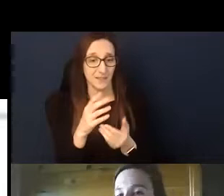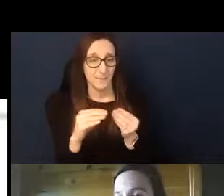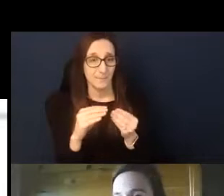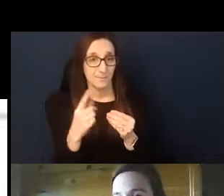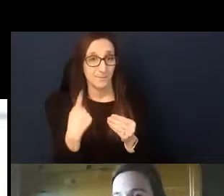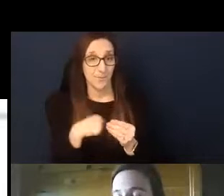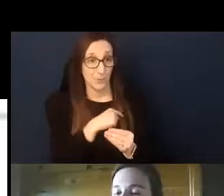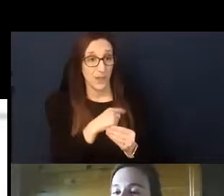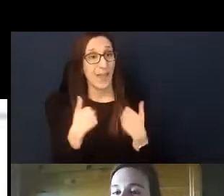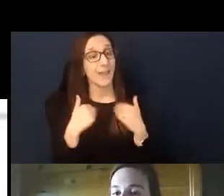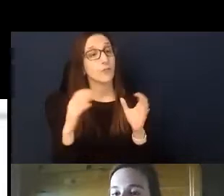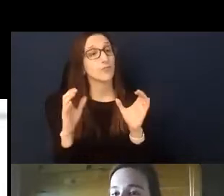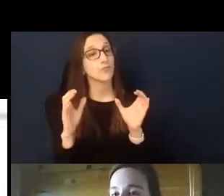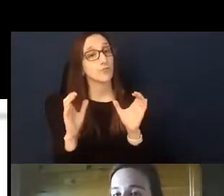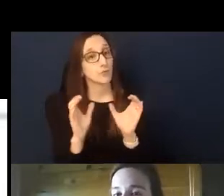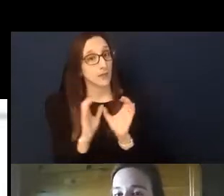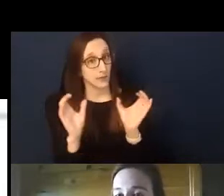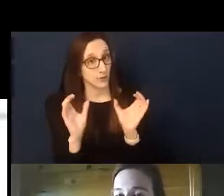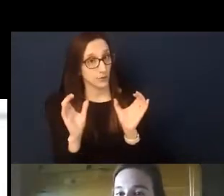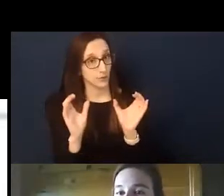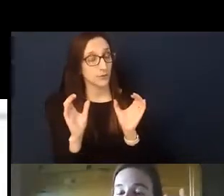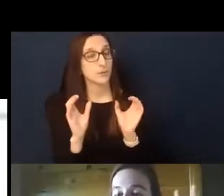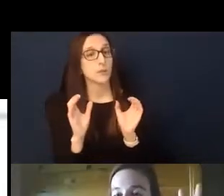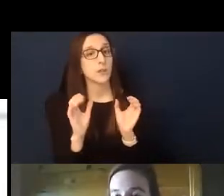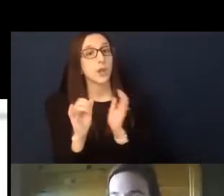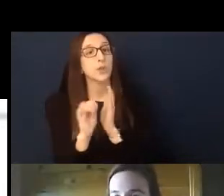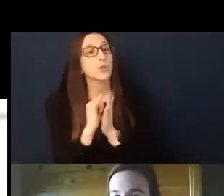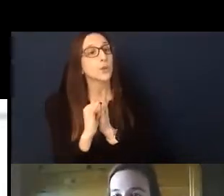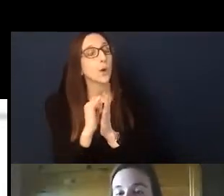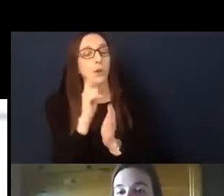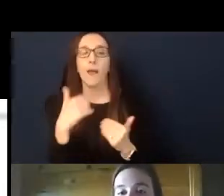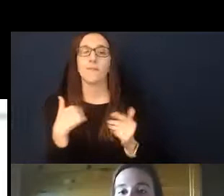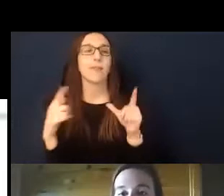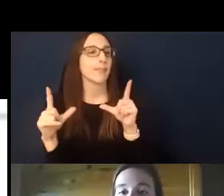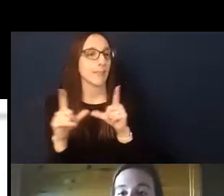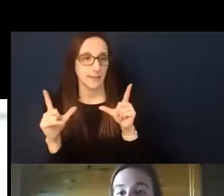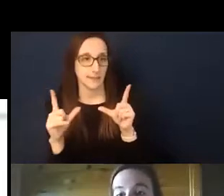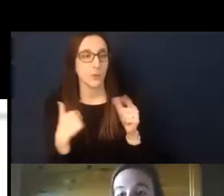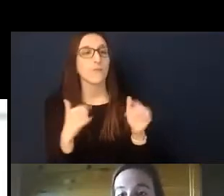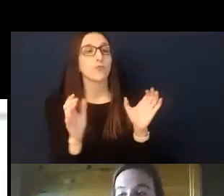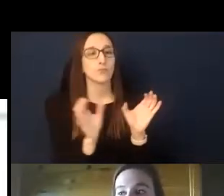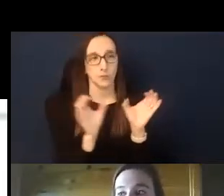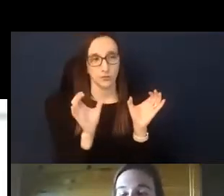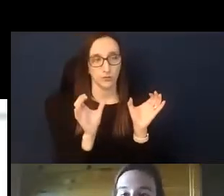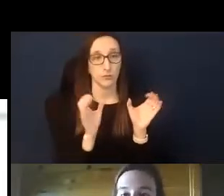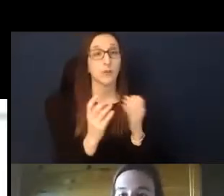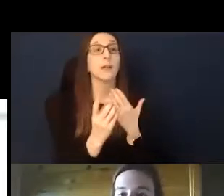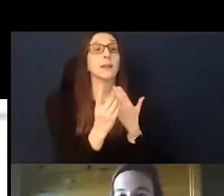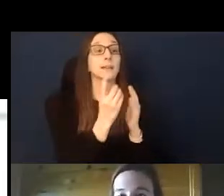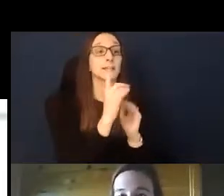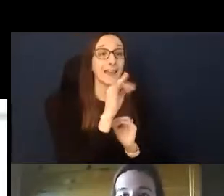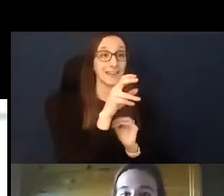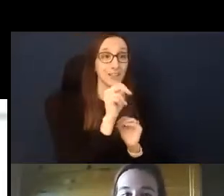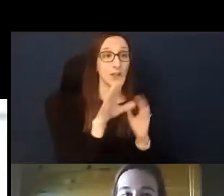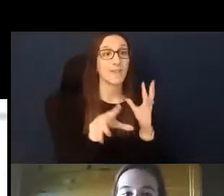are credentialed. New York is one of the only states that's not licensed. So dietitians in other states have some extra